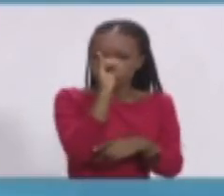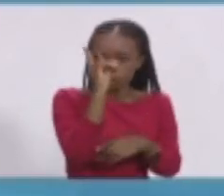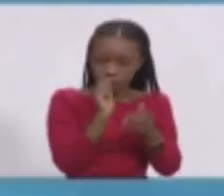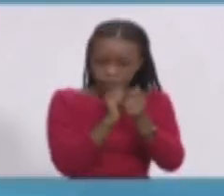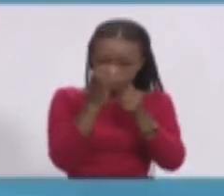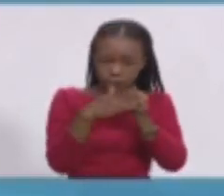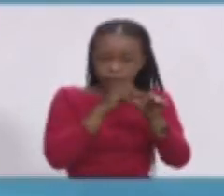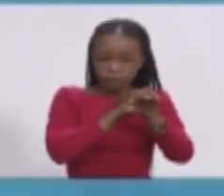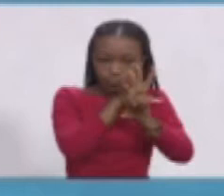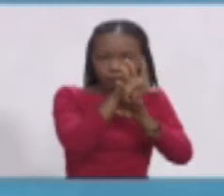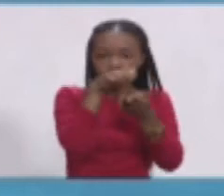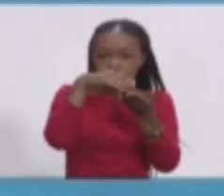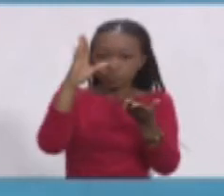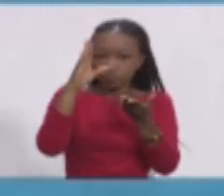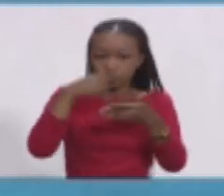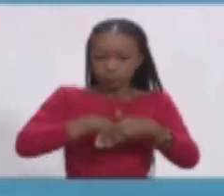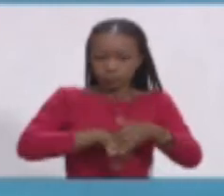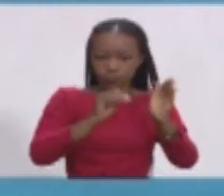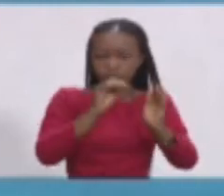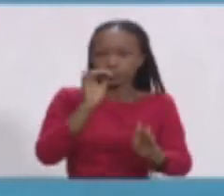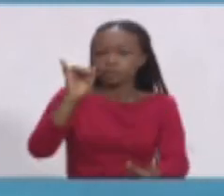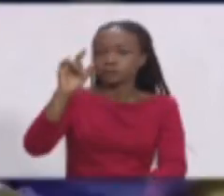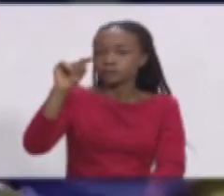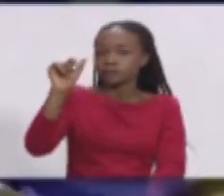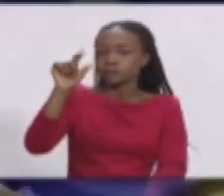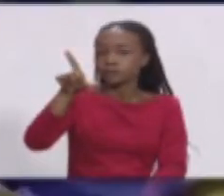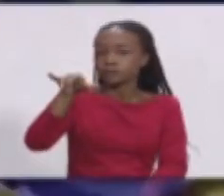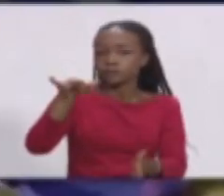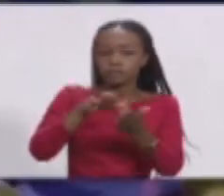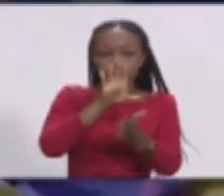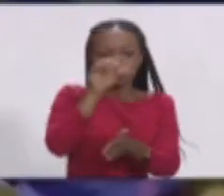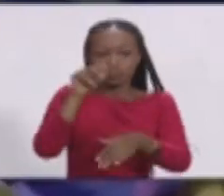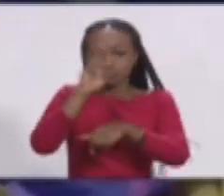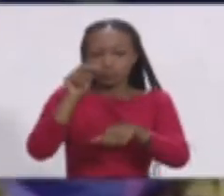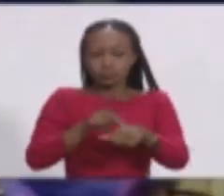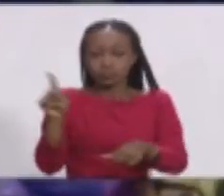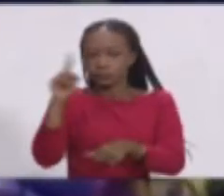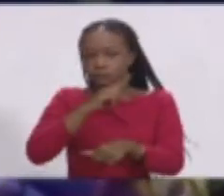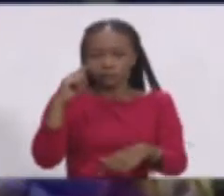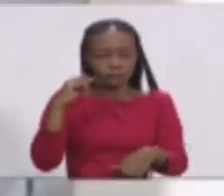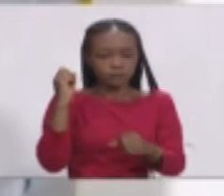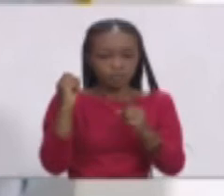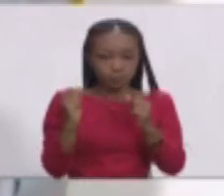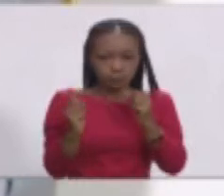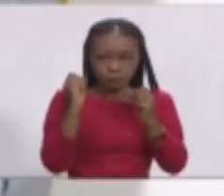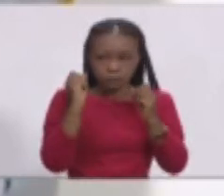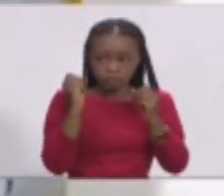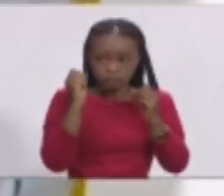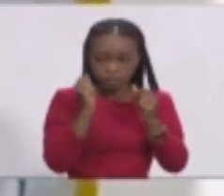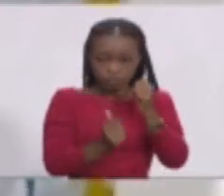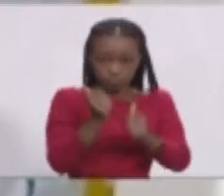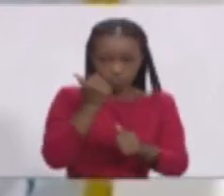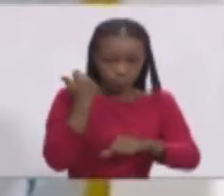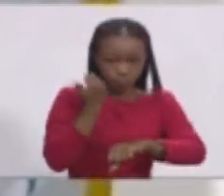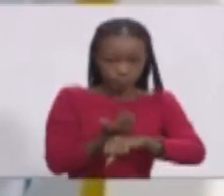further and follow the route of Italy, USA and other superpower nations, which are overwhelmed in containing the